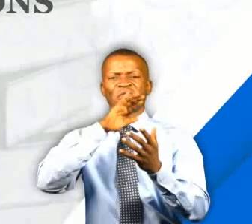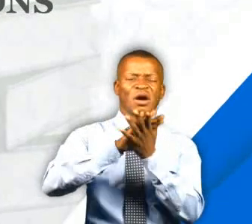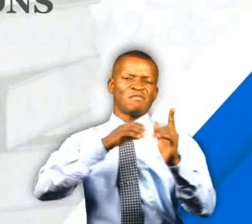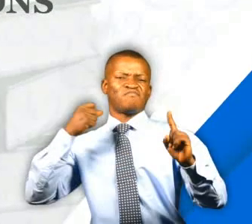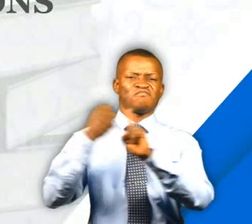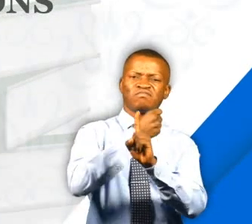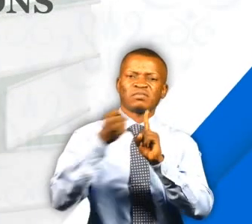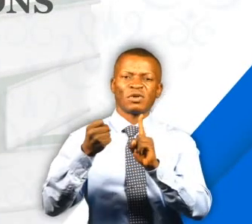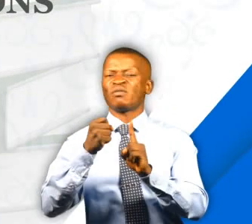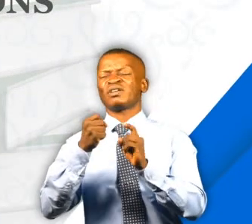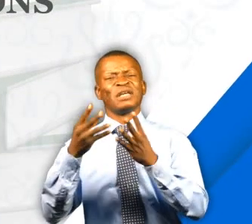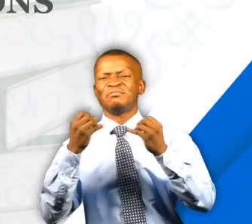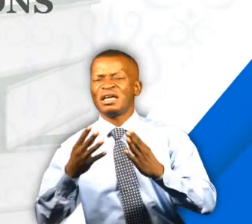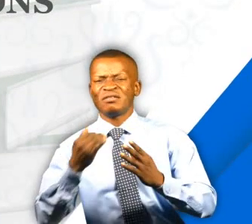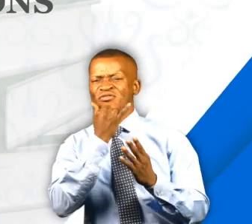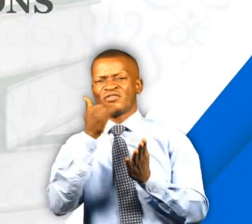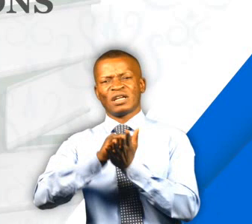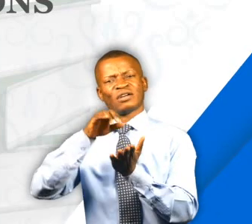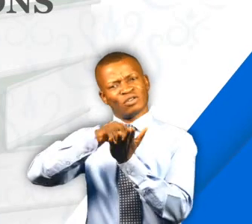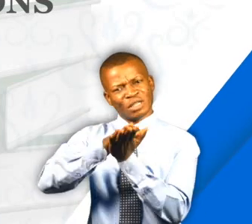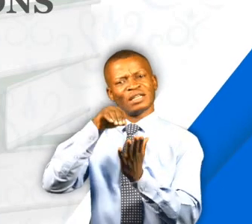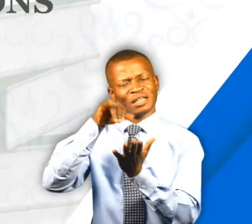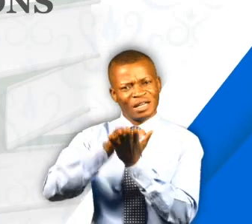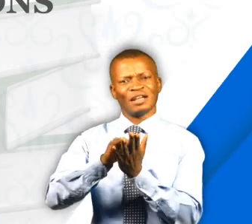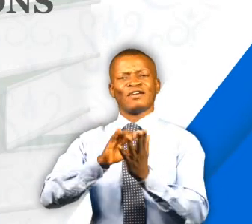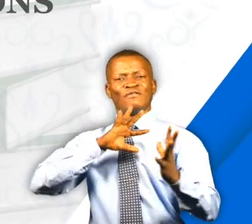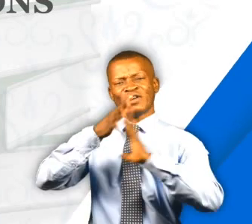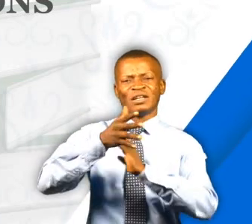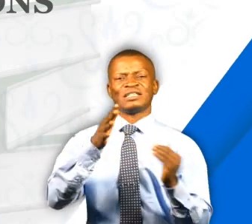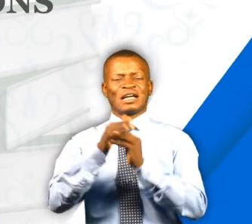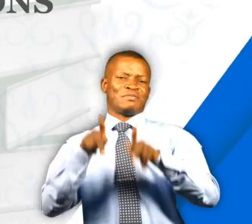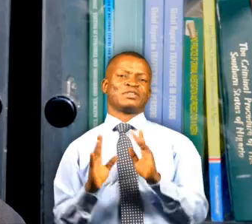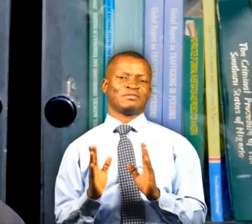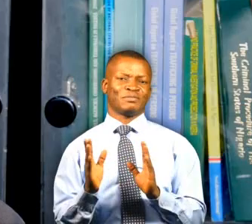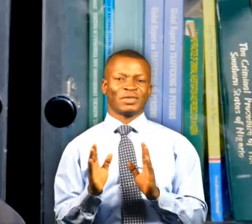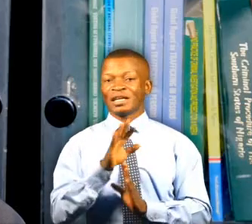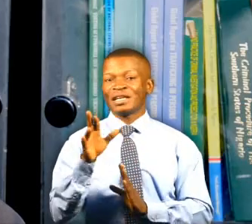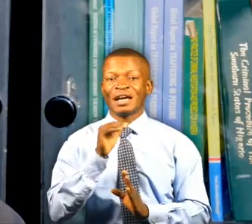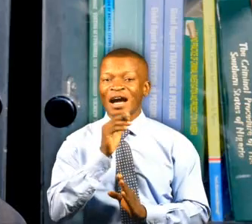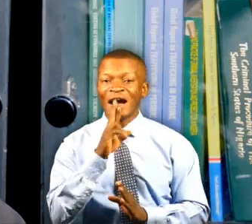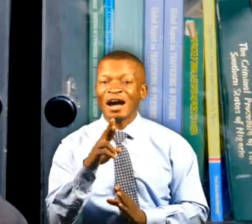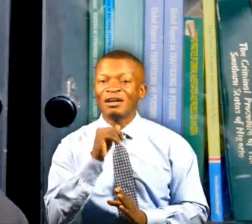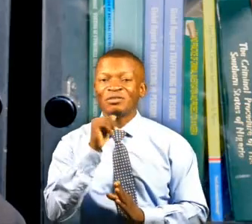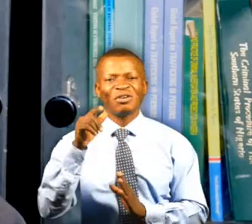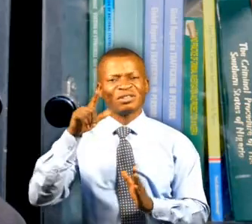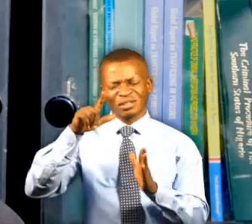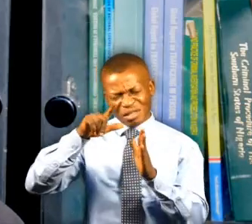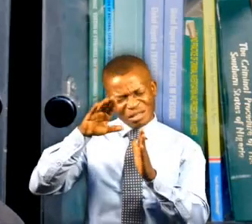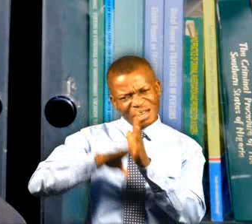other offenses as contained in the Violence Against Person Act. There are no less